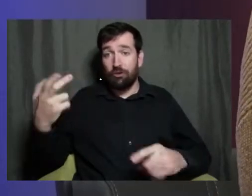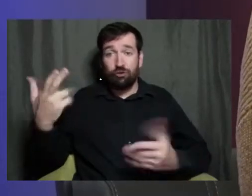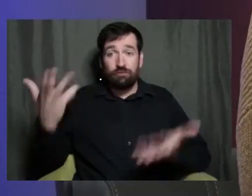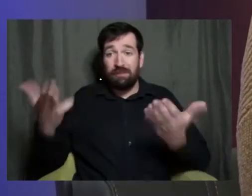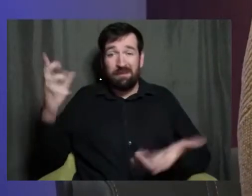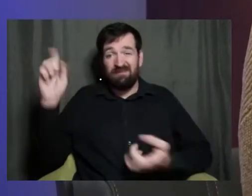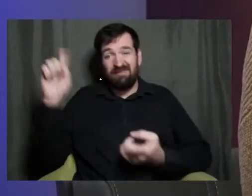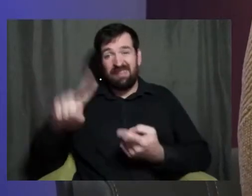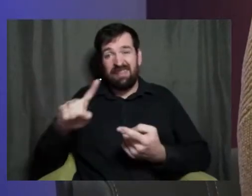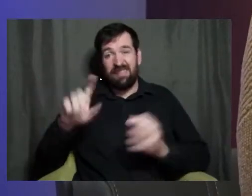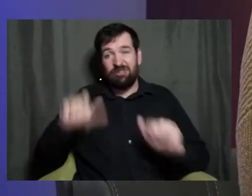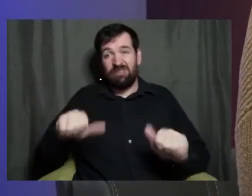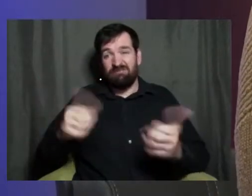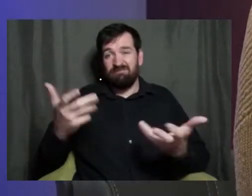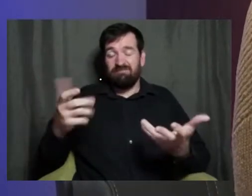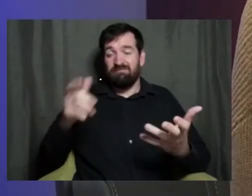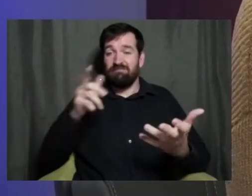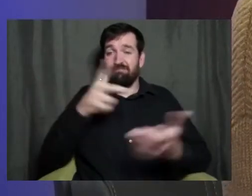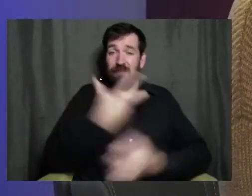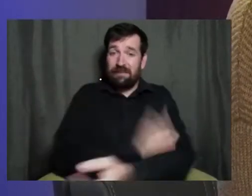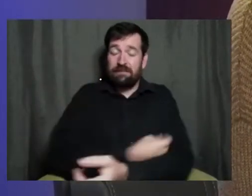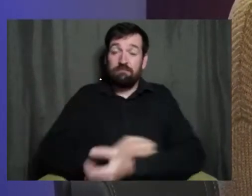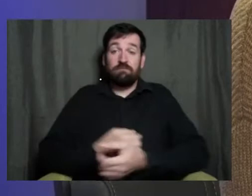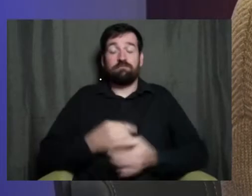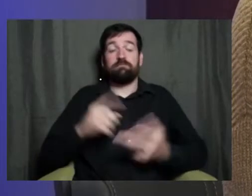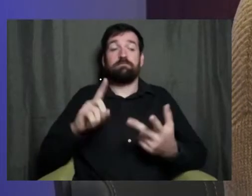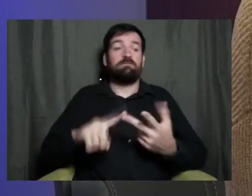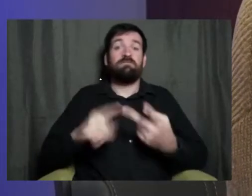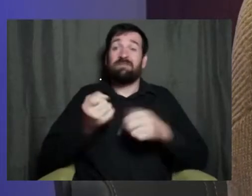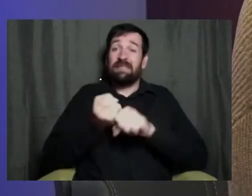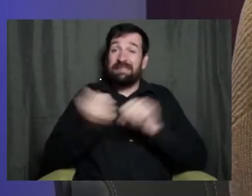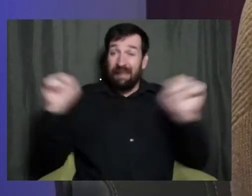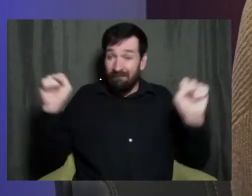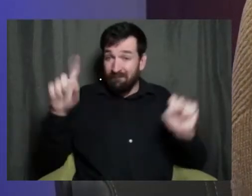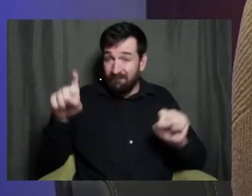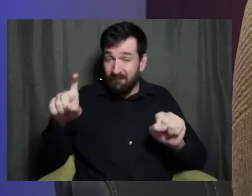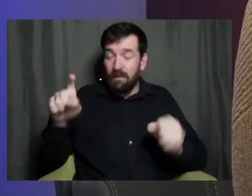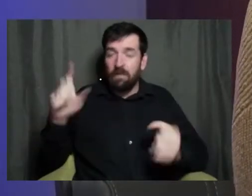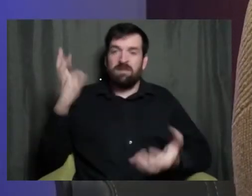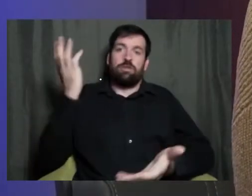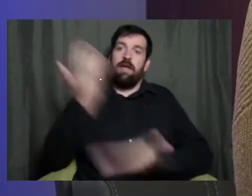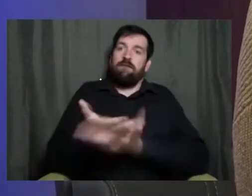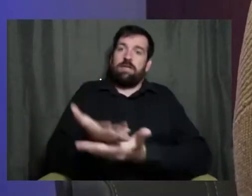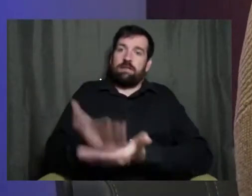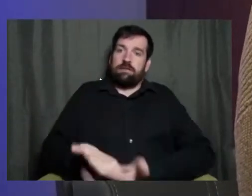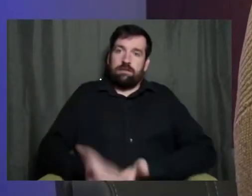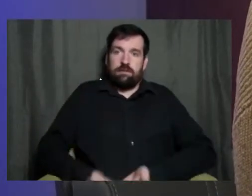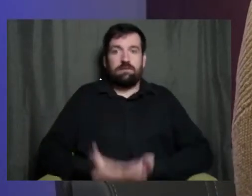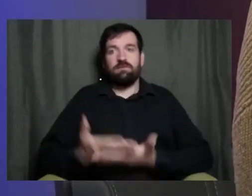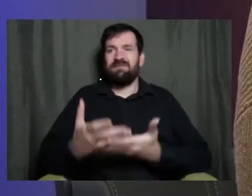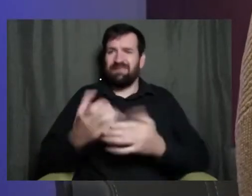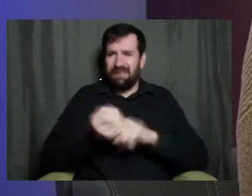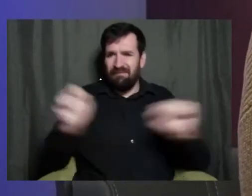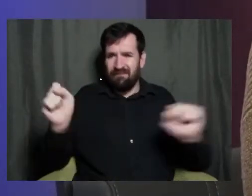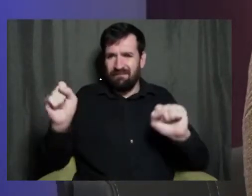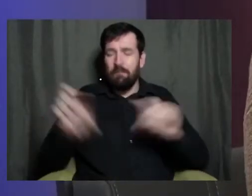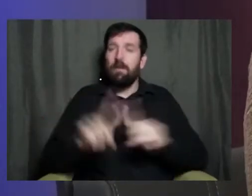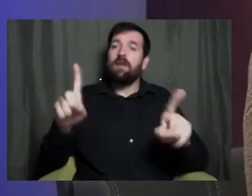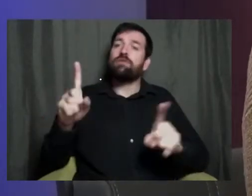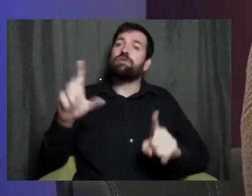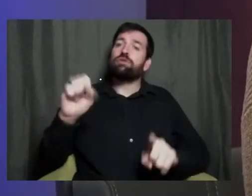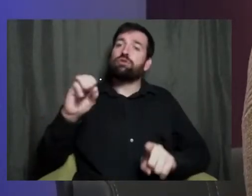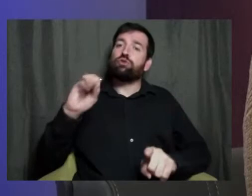this safe? We have overwhelming evidence that it is safe, but we also have social media and misinformation that can plant a seed